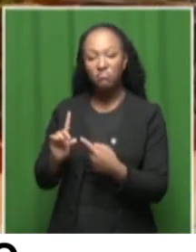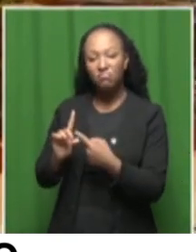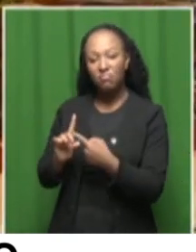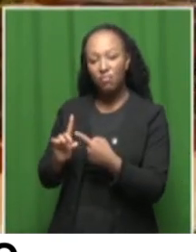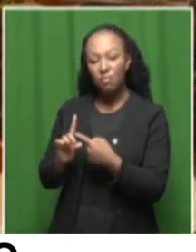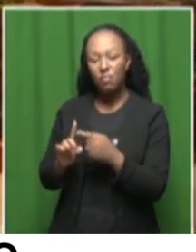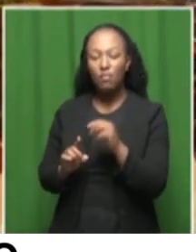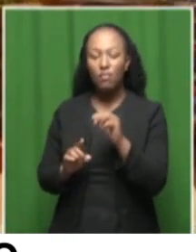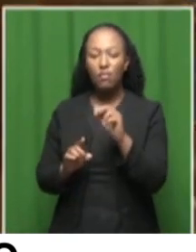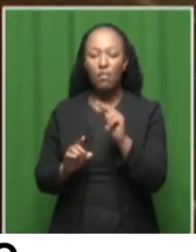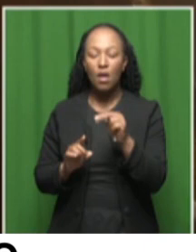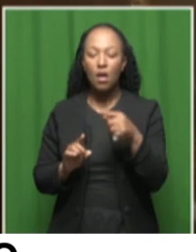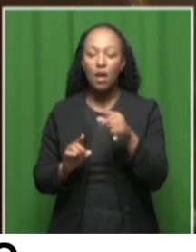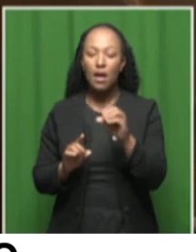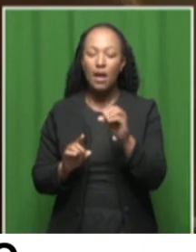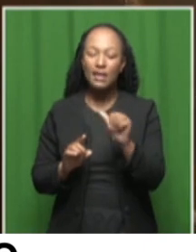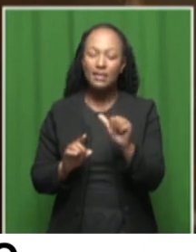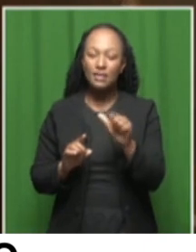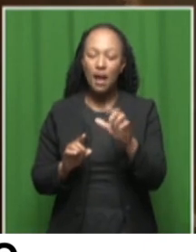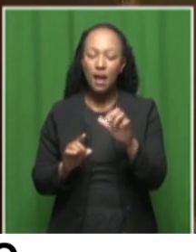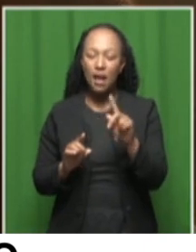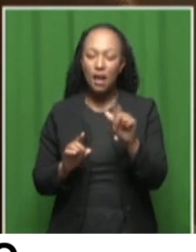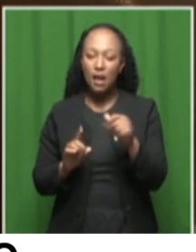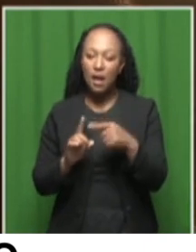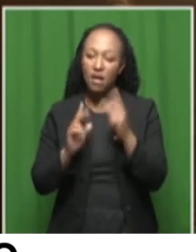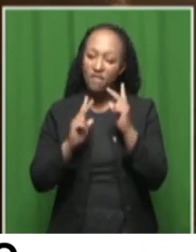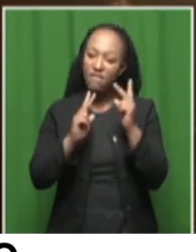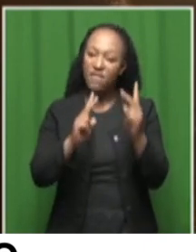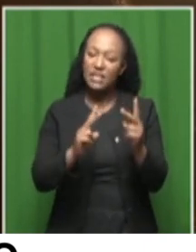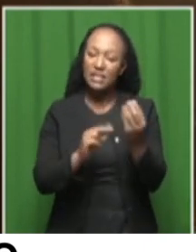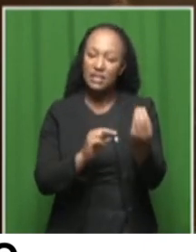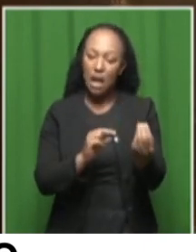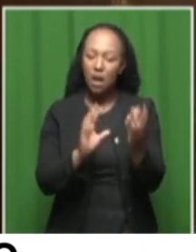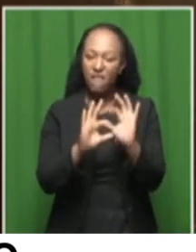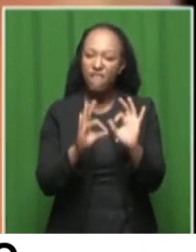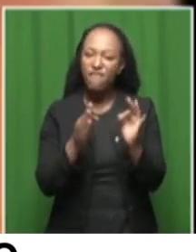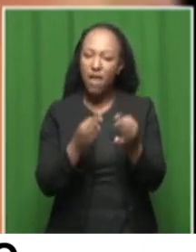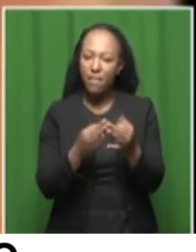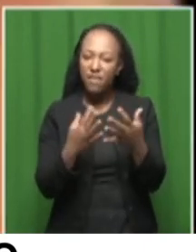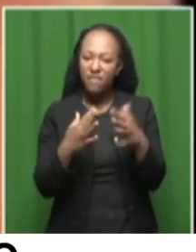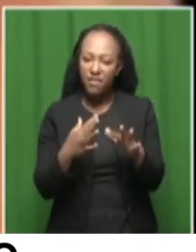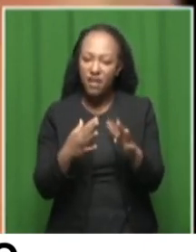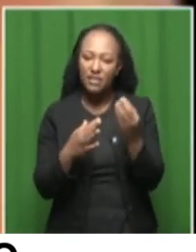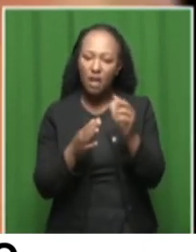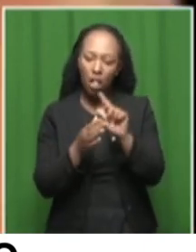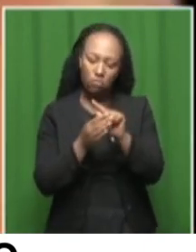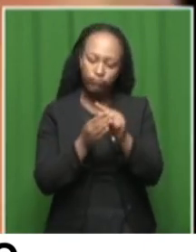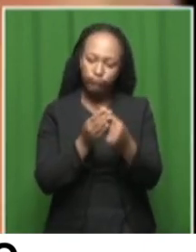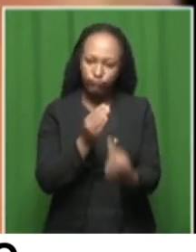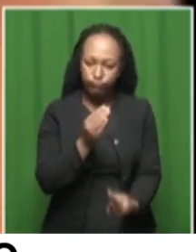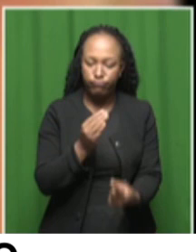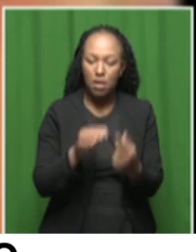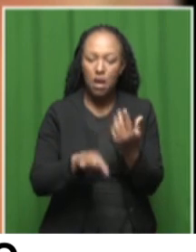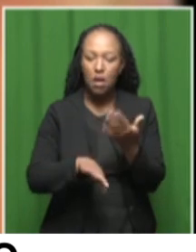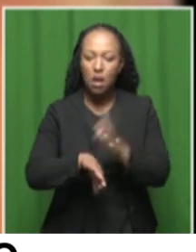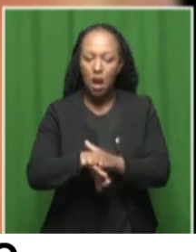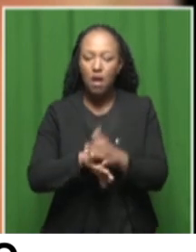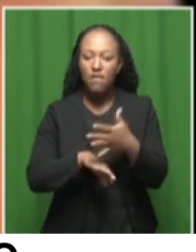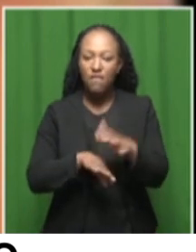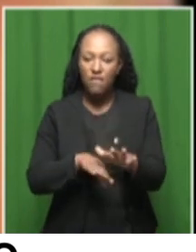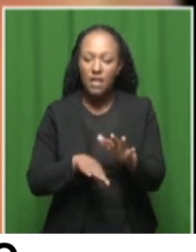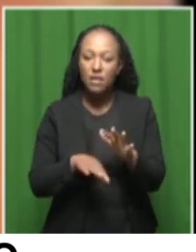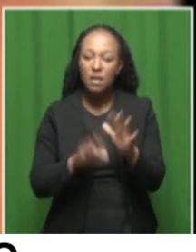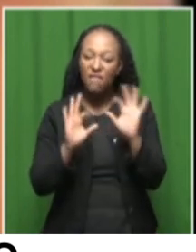the Thlole family whose child drowned in a waterhole in September. The family made it clear there was